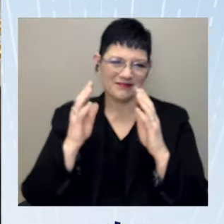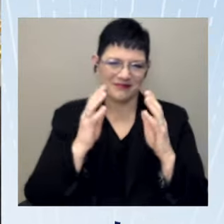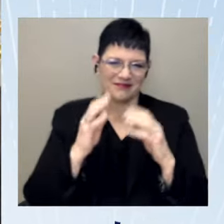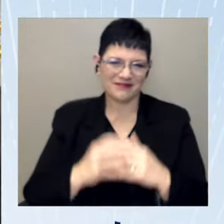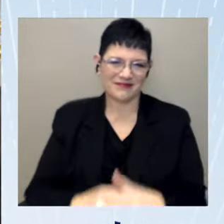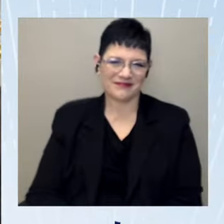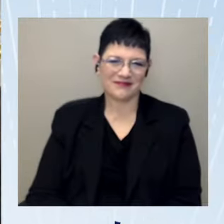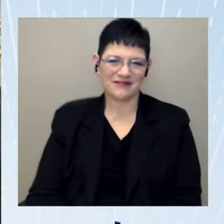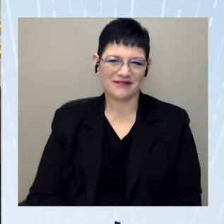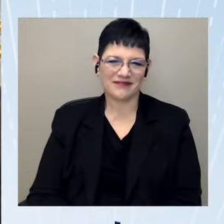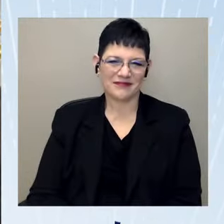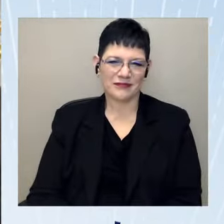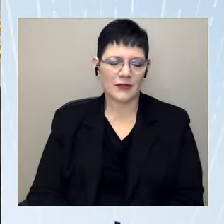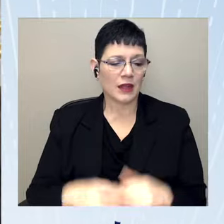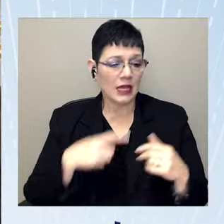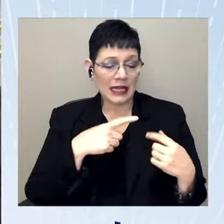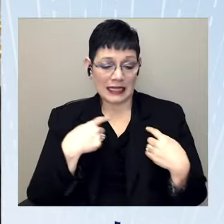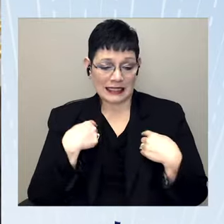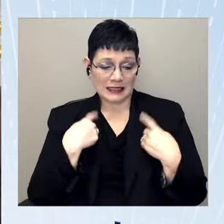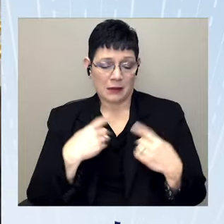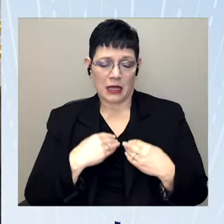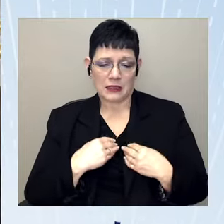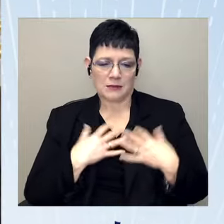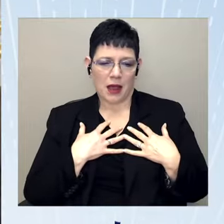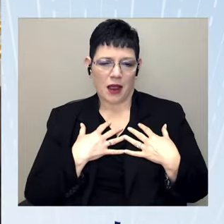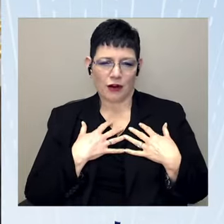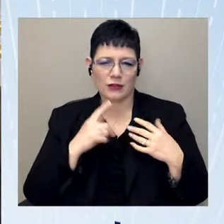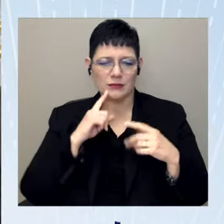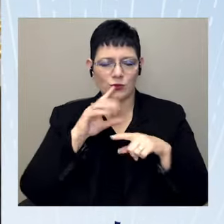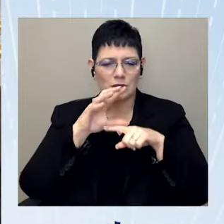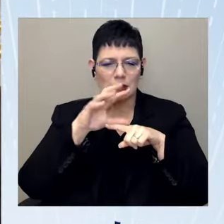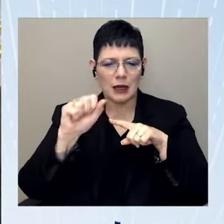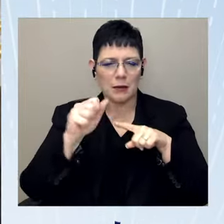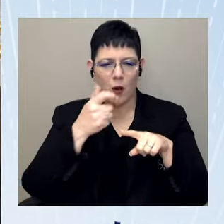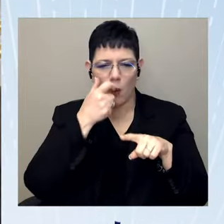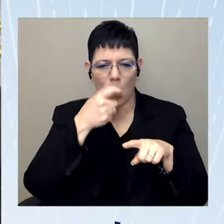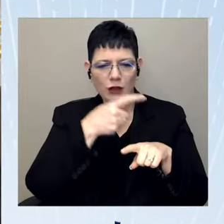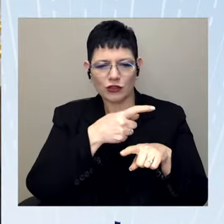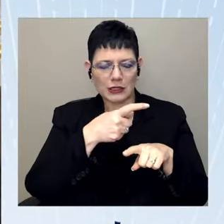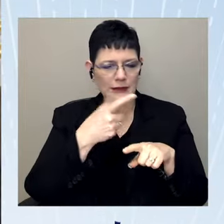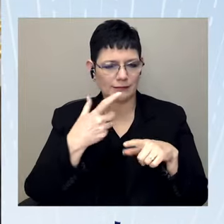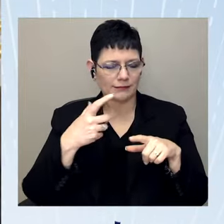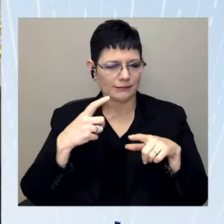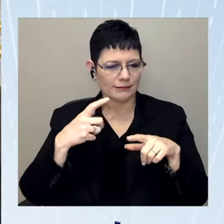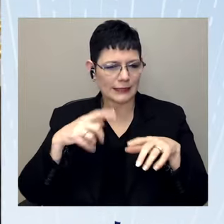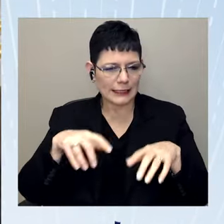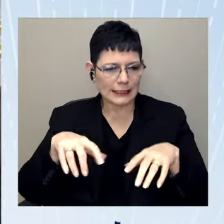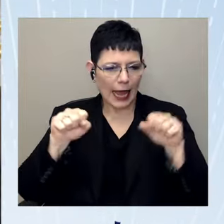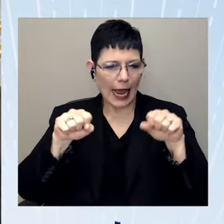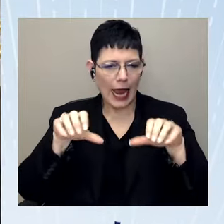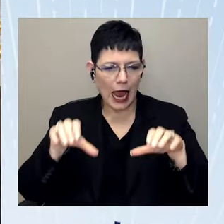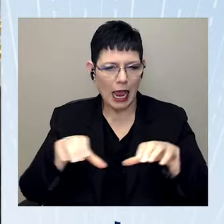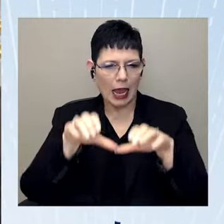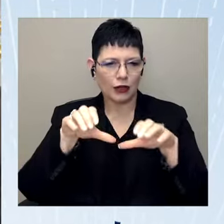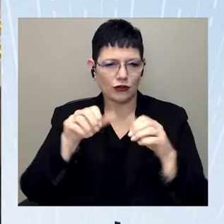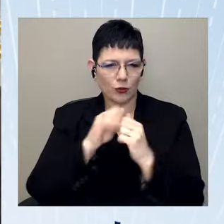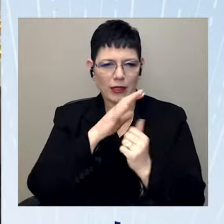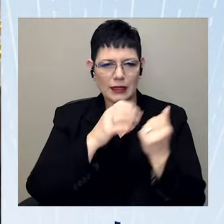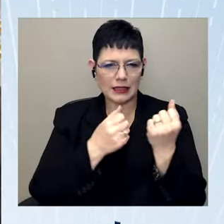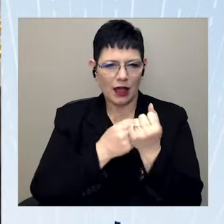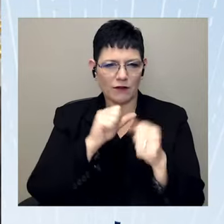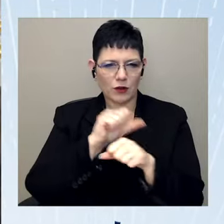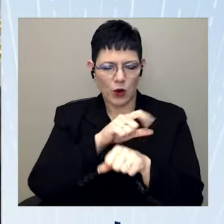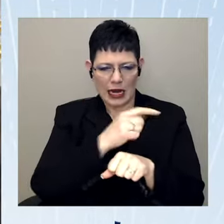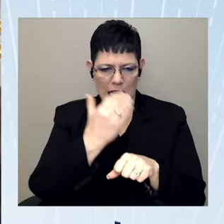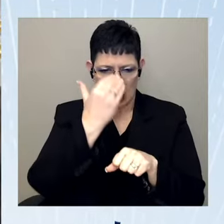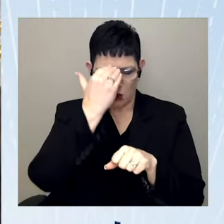He has been so inspiring, and it's so incredible to watch him take strides in this movement and in this advocacy work, because he knows how important it